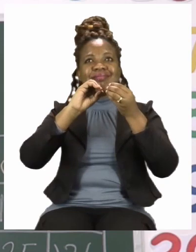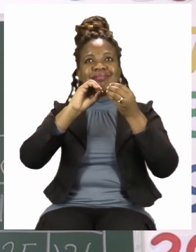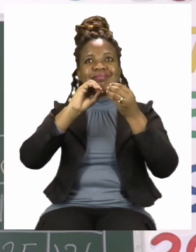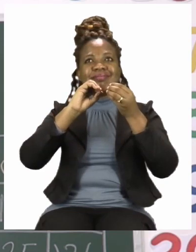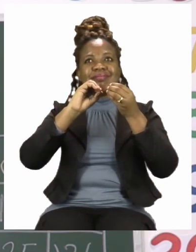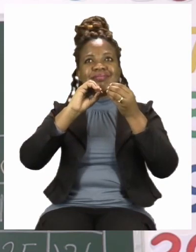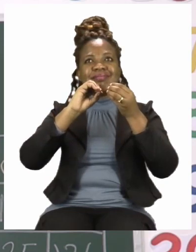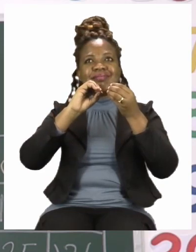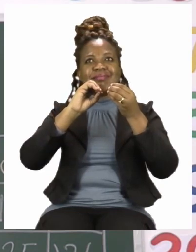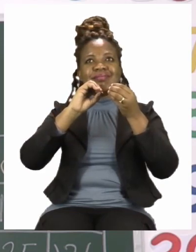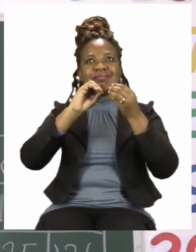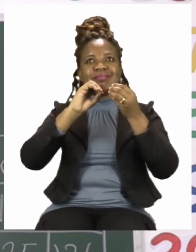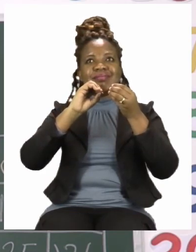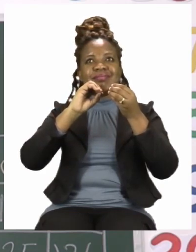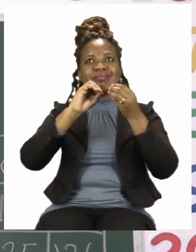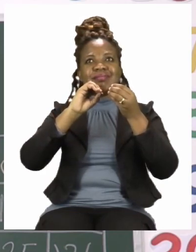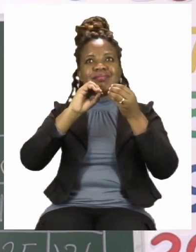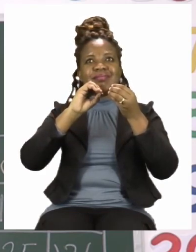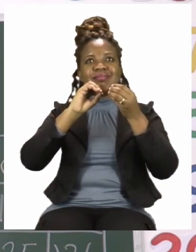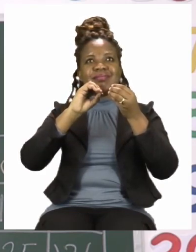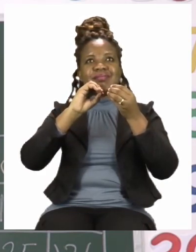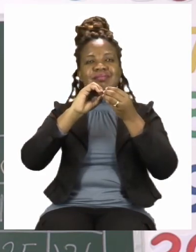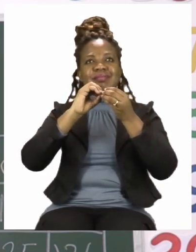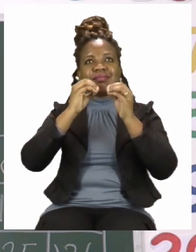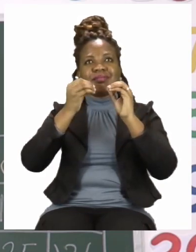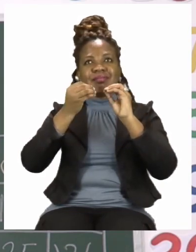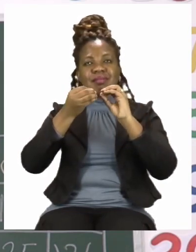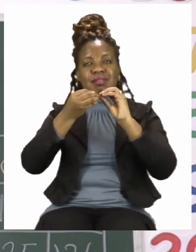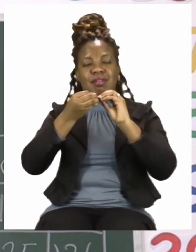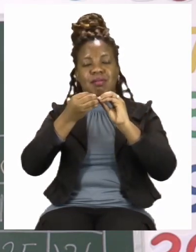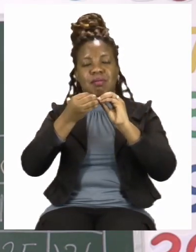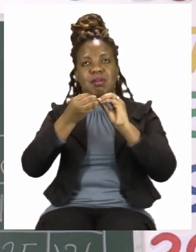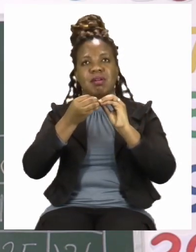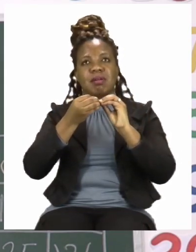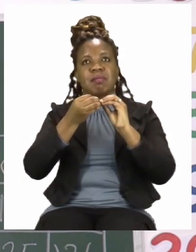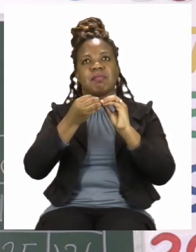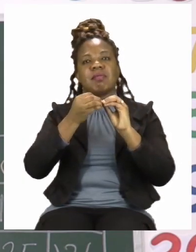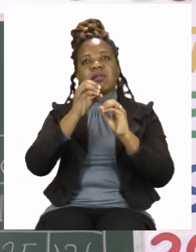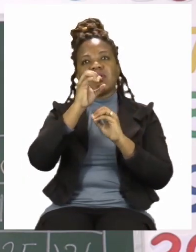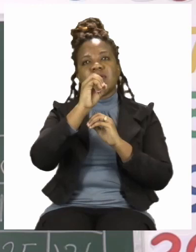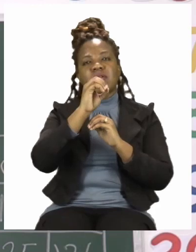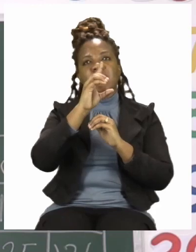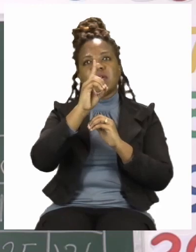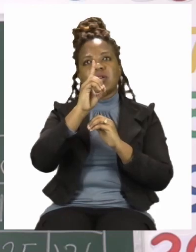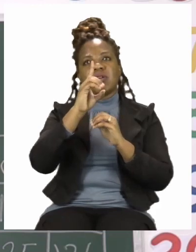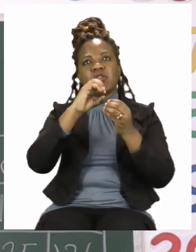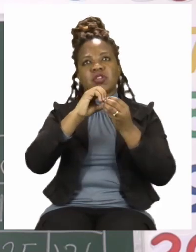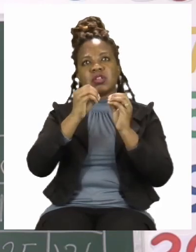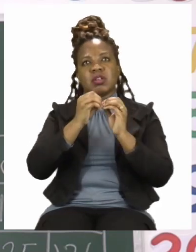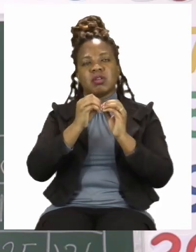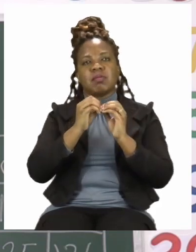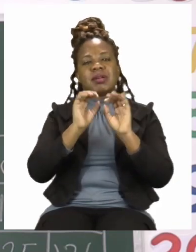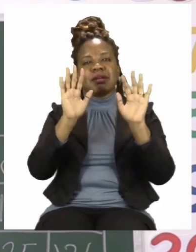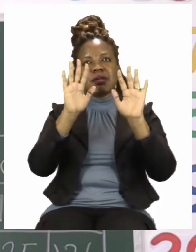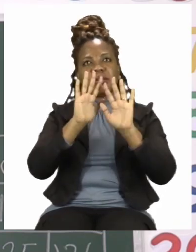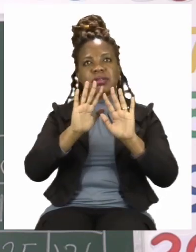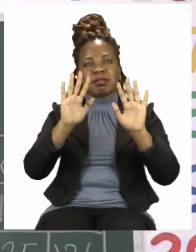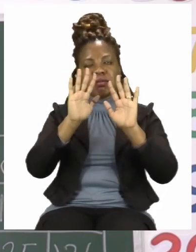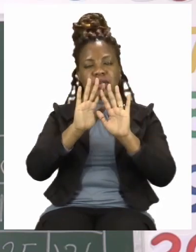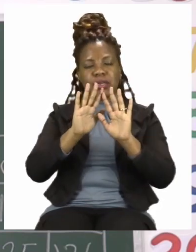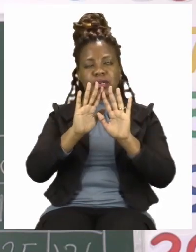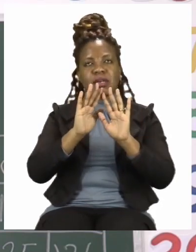end with 1, 3, 5, 7,